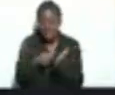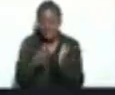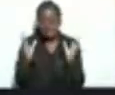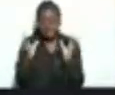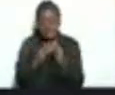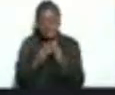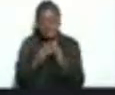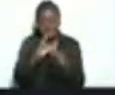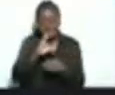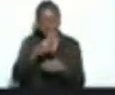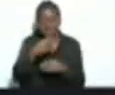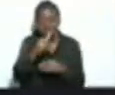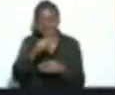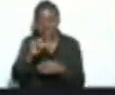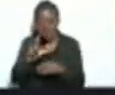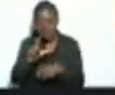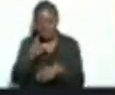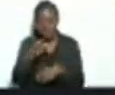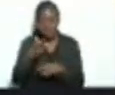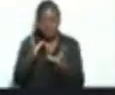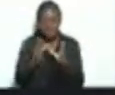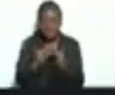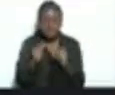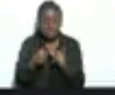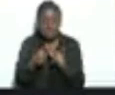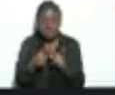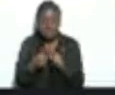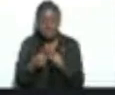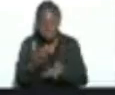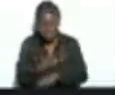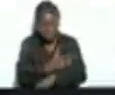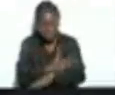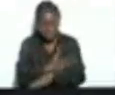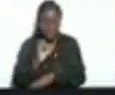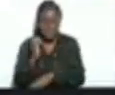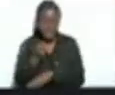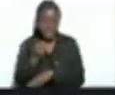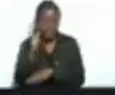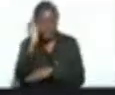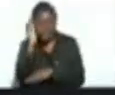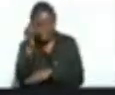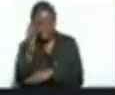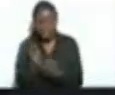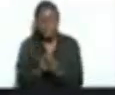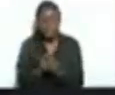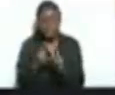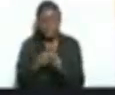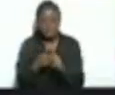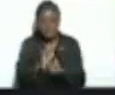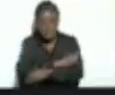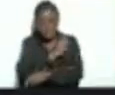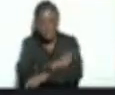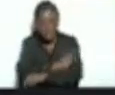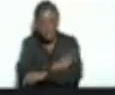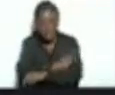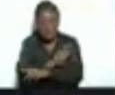symposium on, to enhance our chaplains, to empower them, to impart the word, to be uplifting to all of